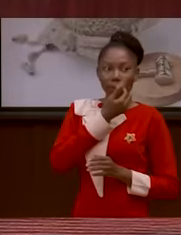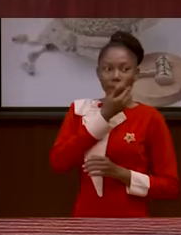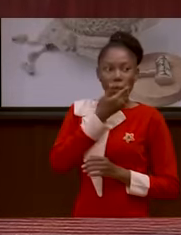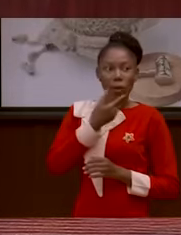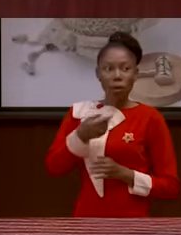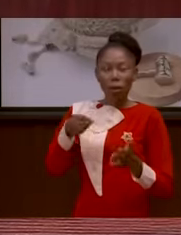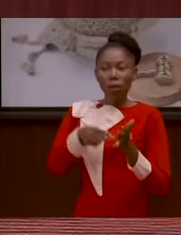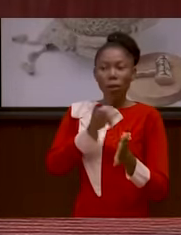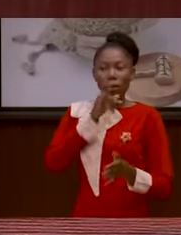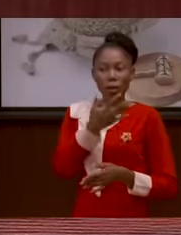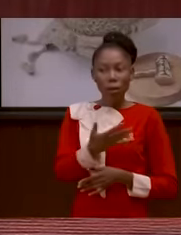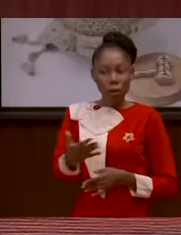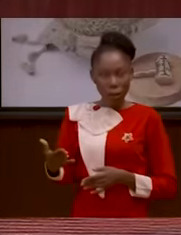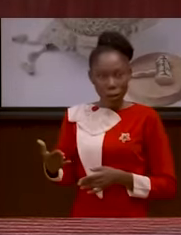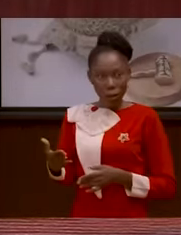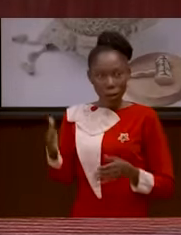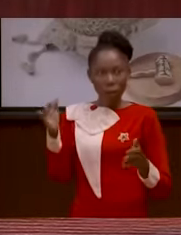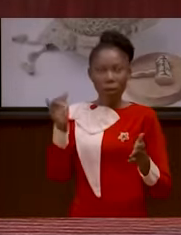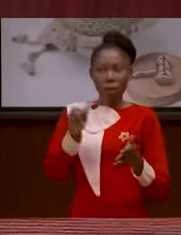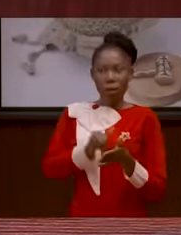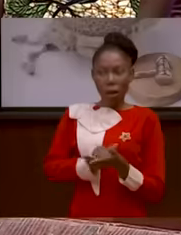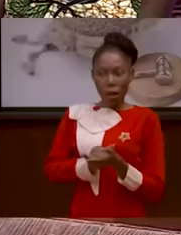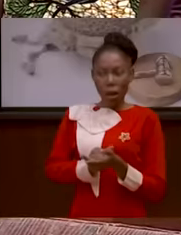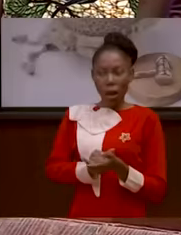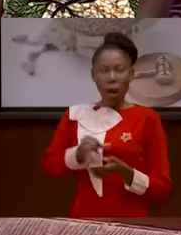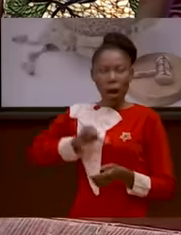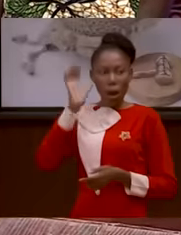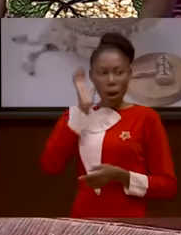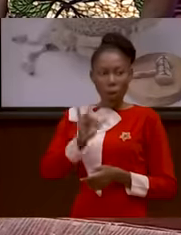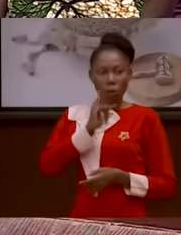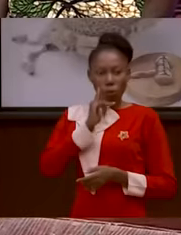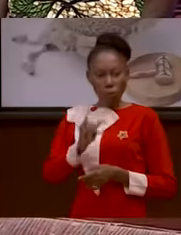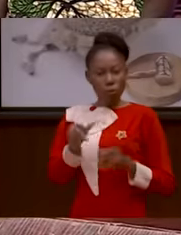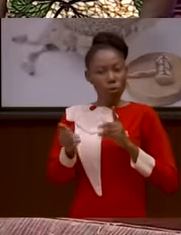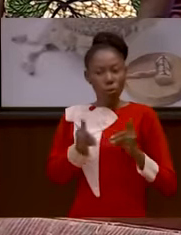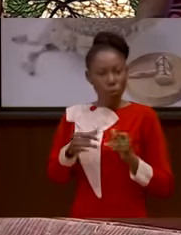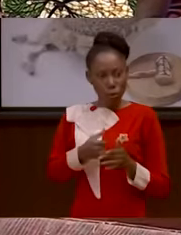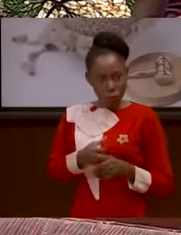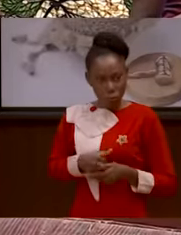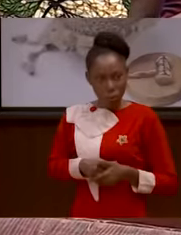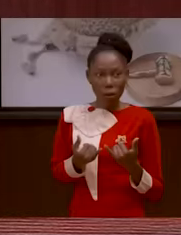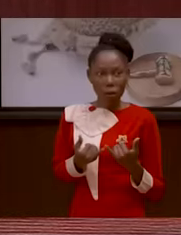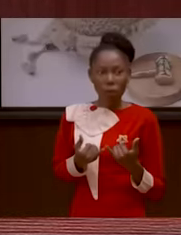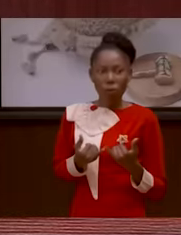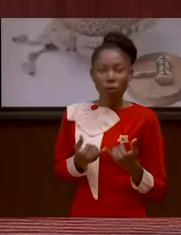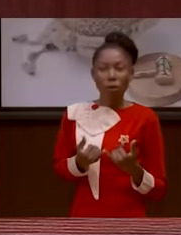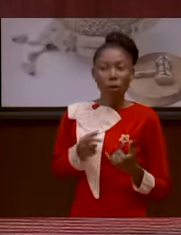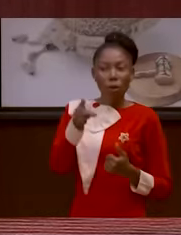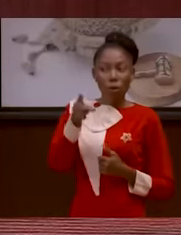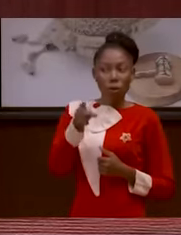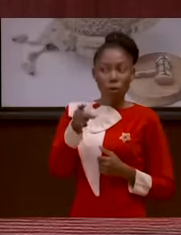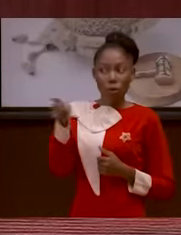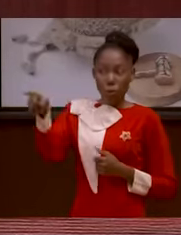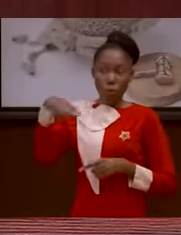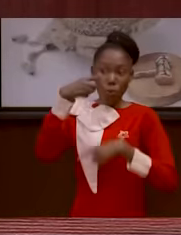things I would have made part of the judgment right away by citing the name of the school and everything. Go and look for the school.